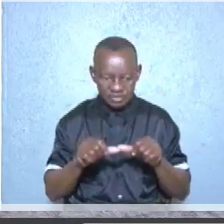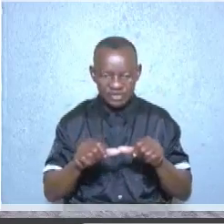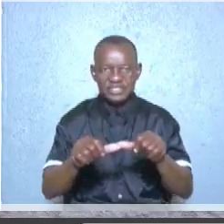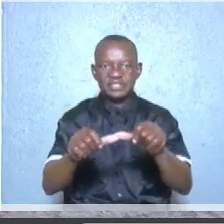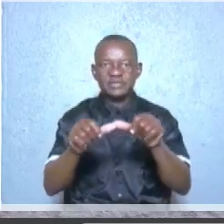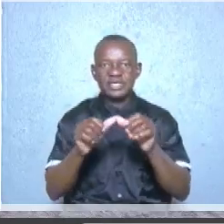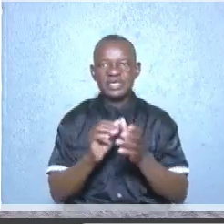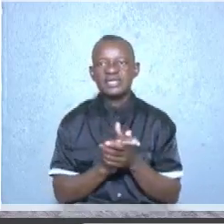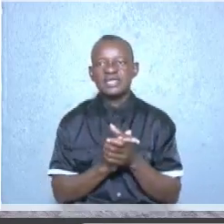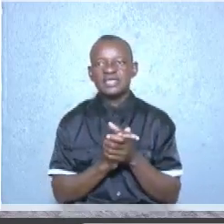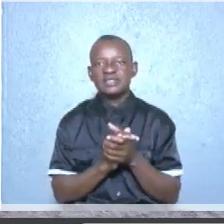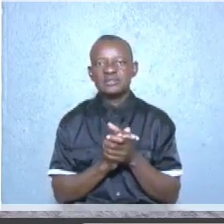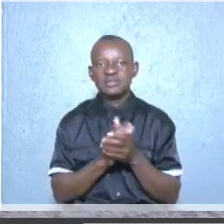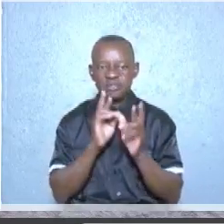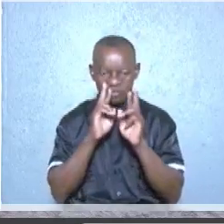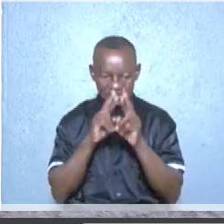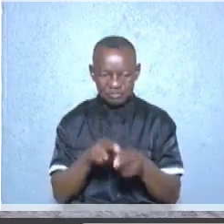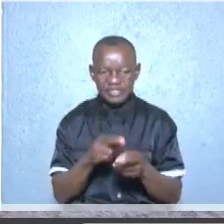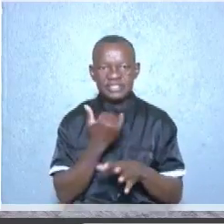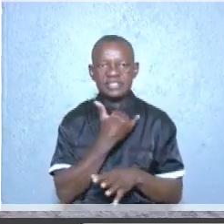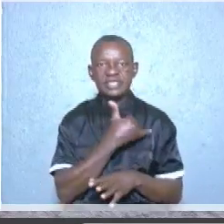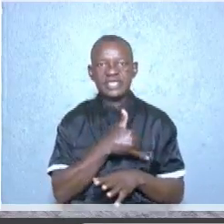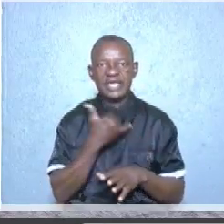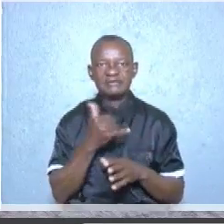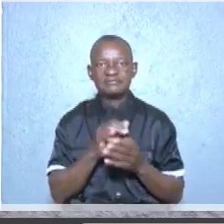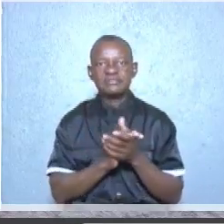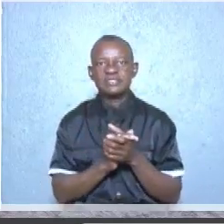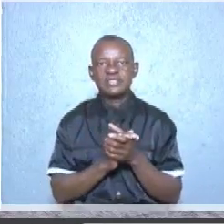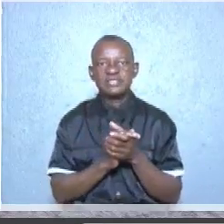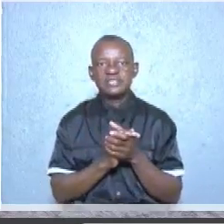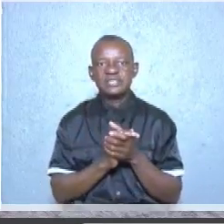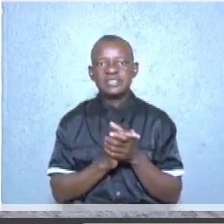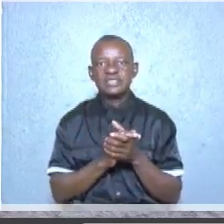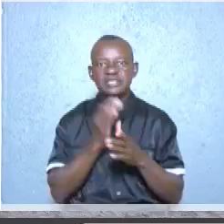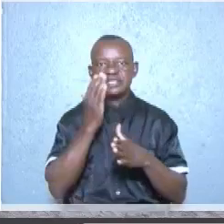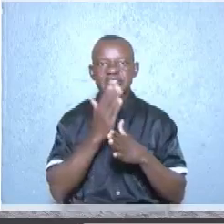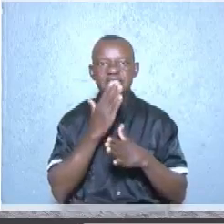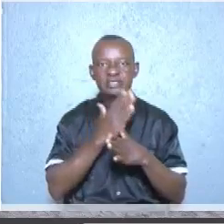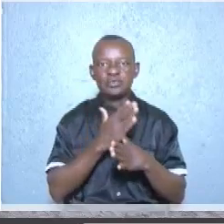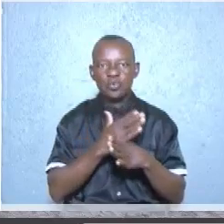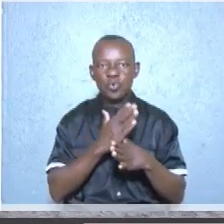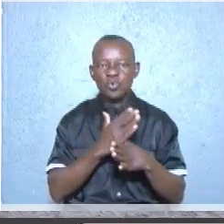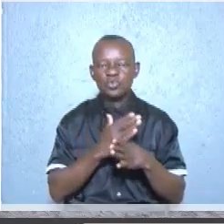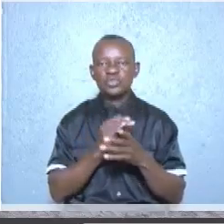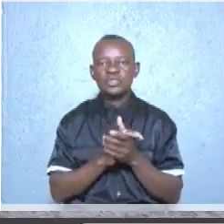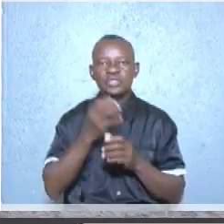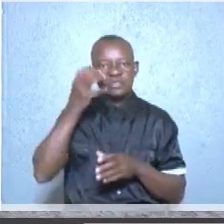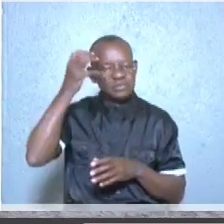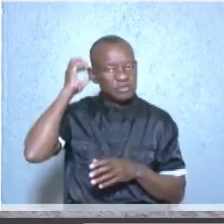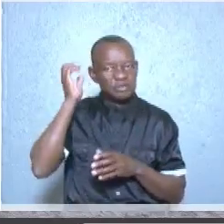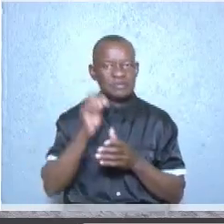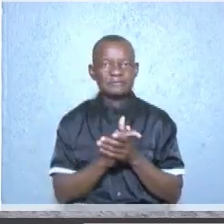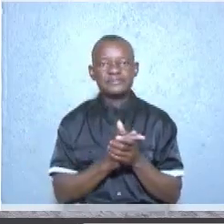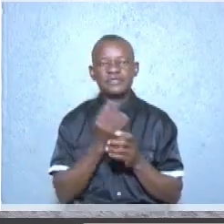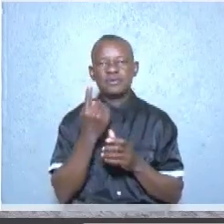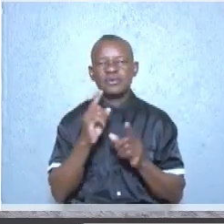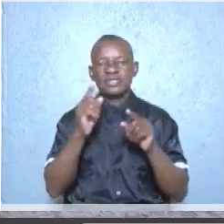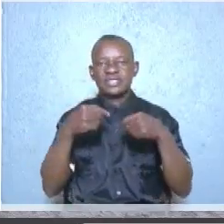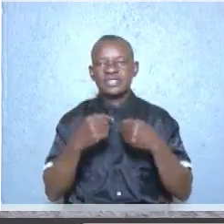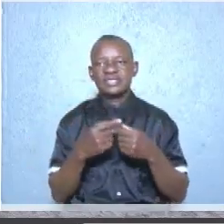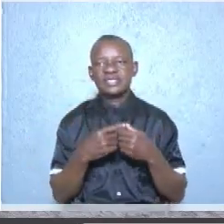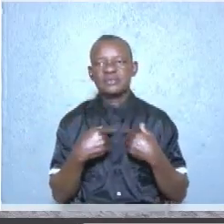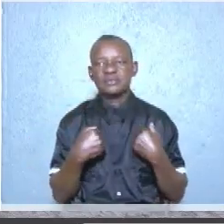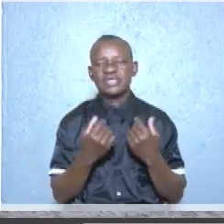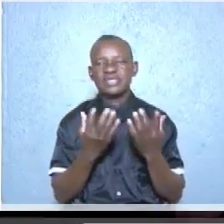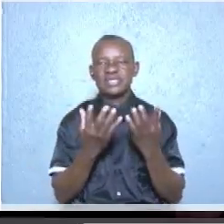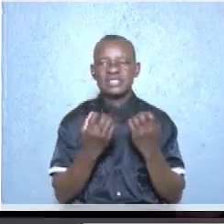alive? Yeah, I think in memory of our late Dr. Sam Shafishuna Nujoma, our founding